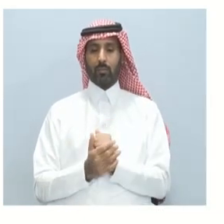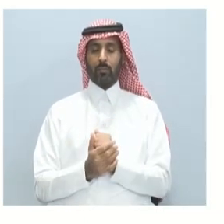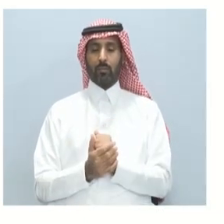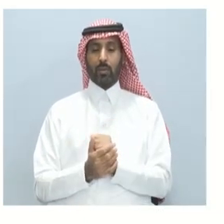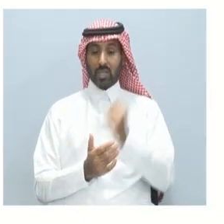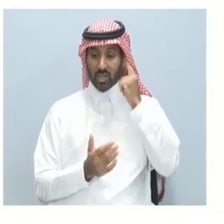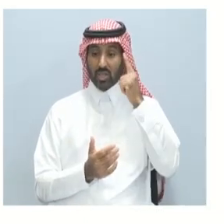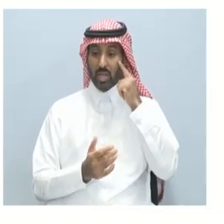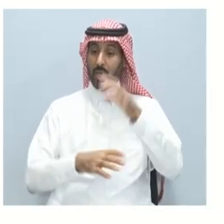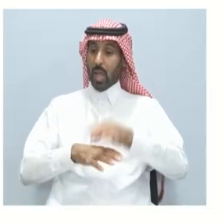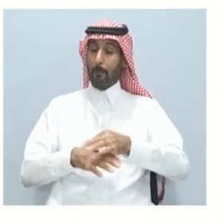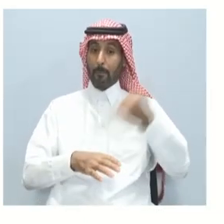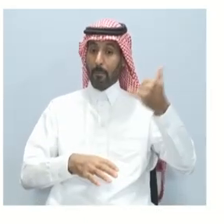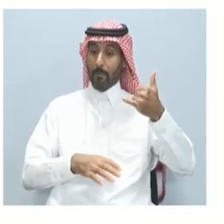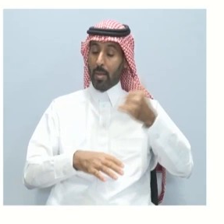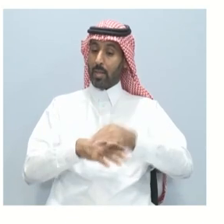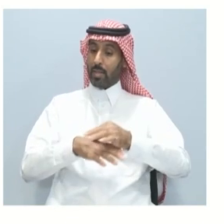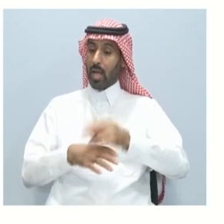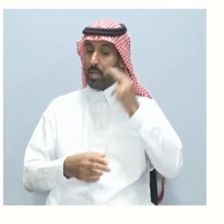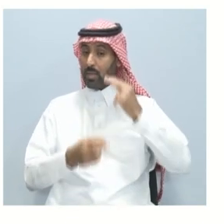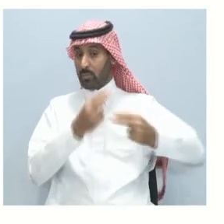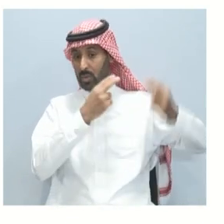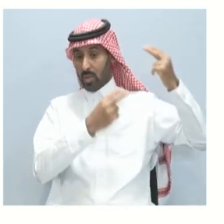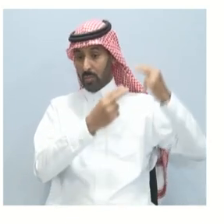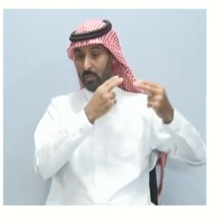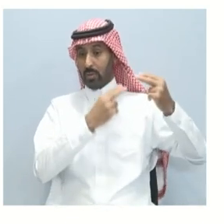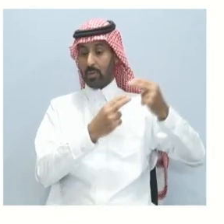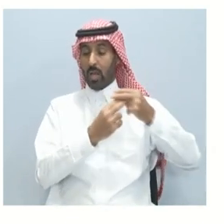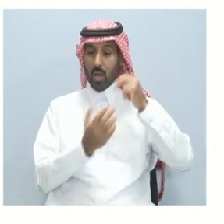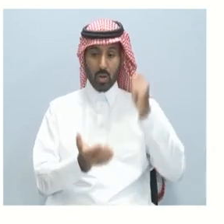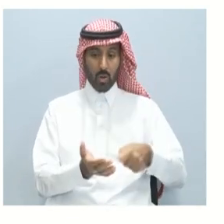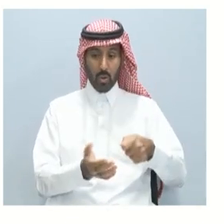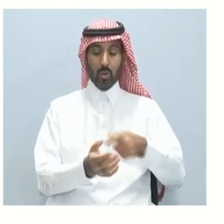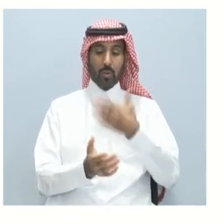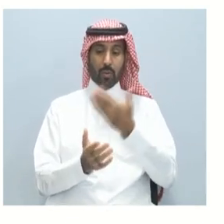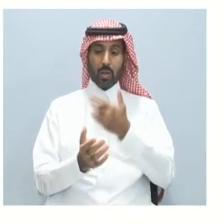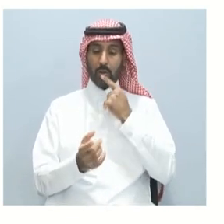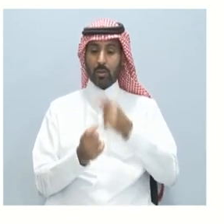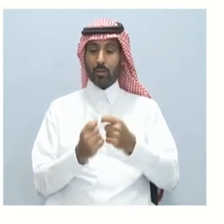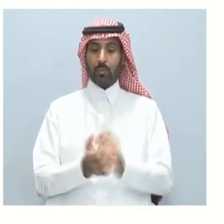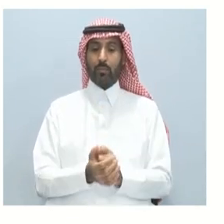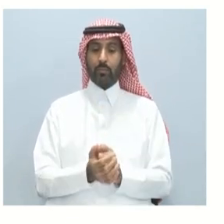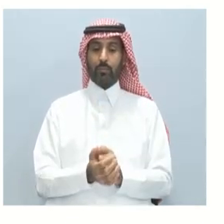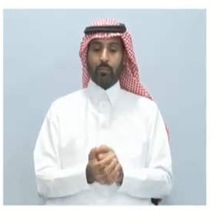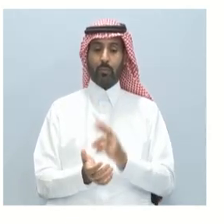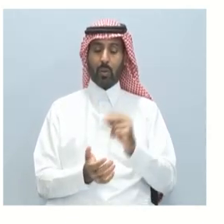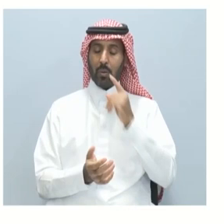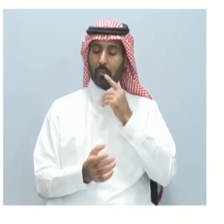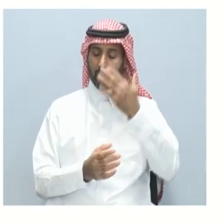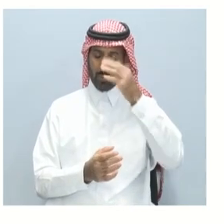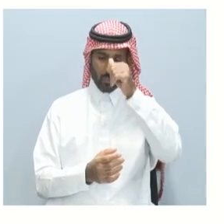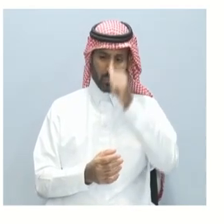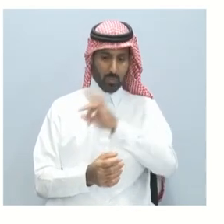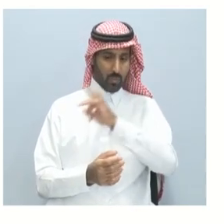we have interested in people, history, and law, and philosophy. The calmest, most serene person I have ever